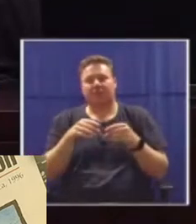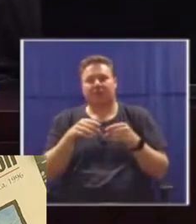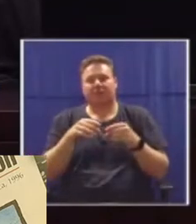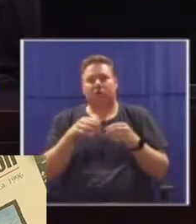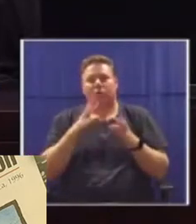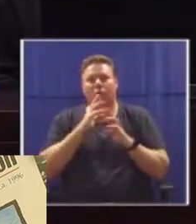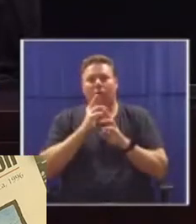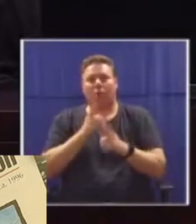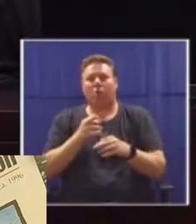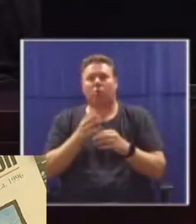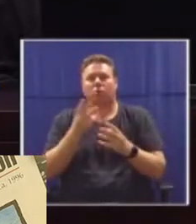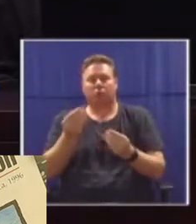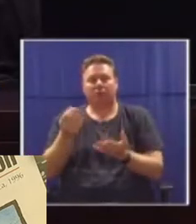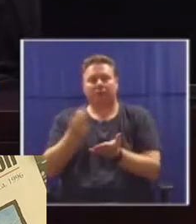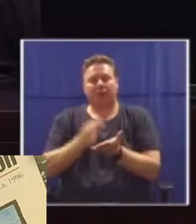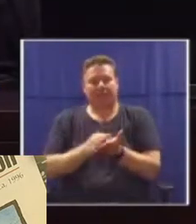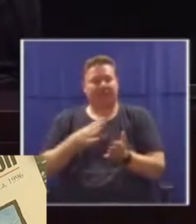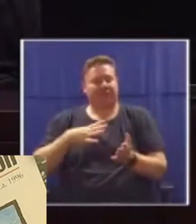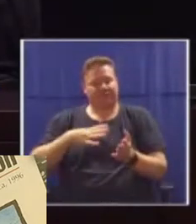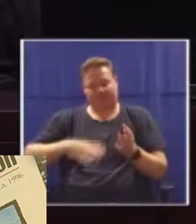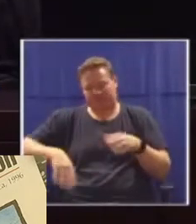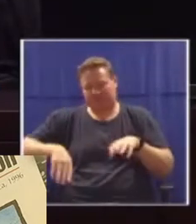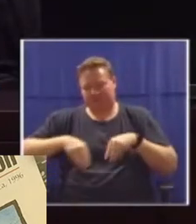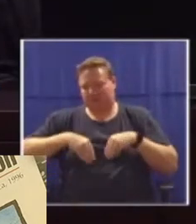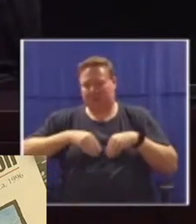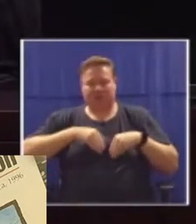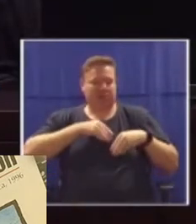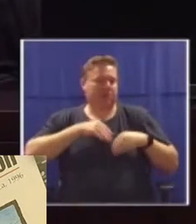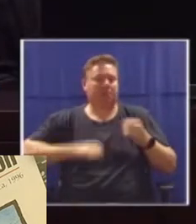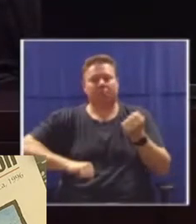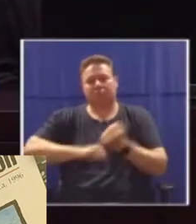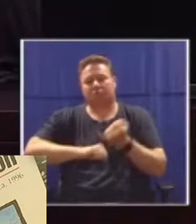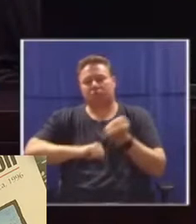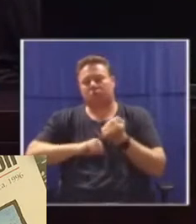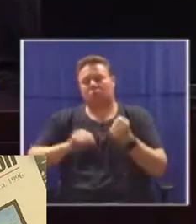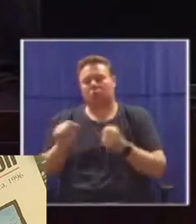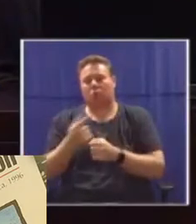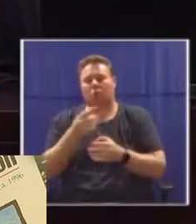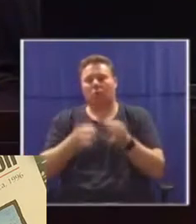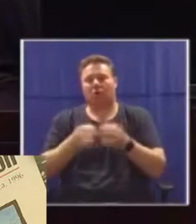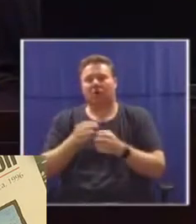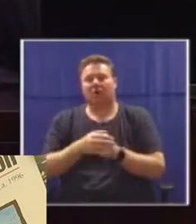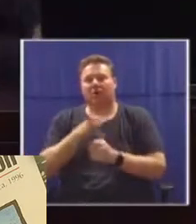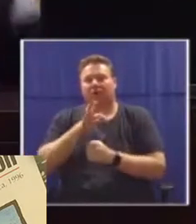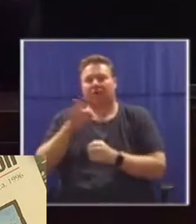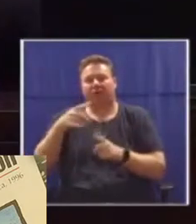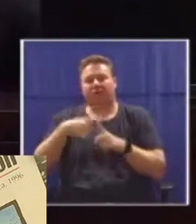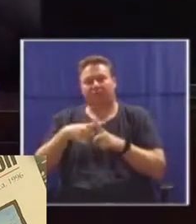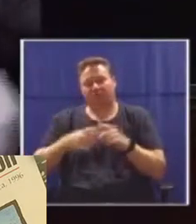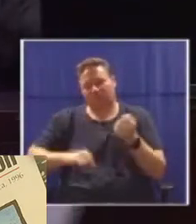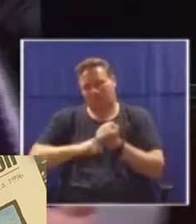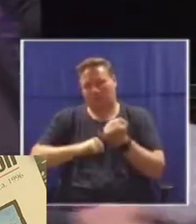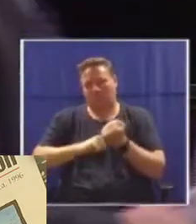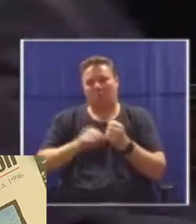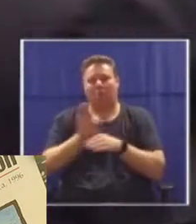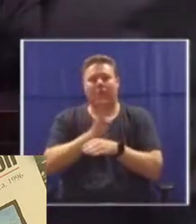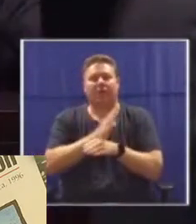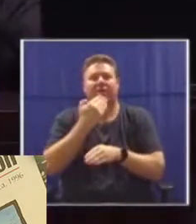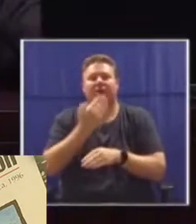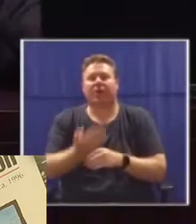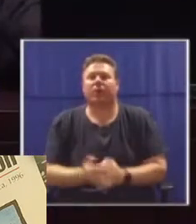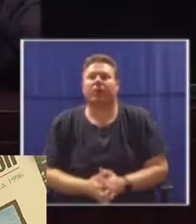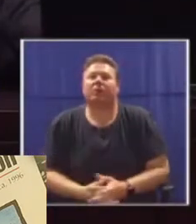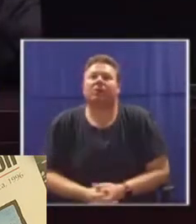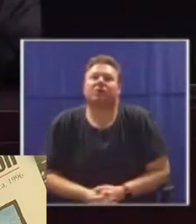Bill with amendments, and this was supported by all parties. The Freedom Front Plus supports the bill. Thank you. Thank you,